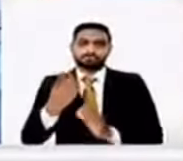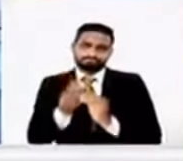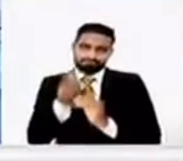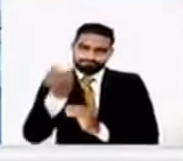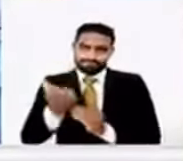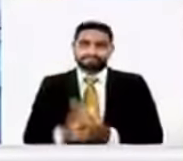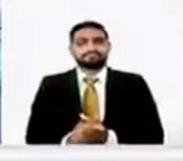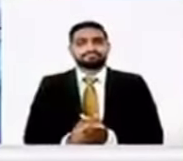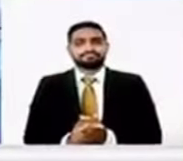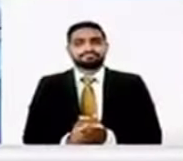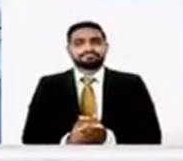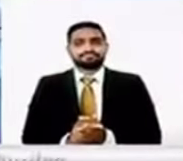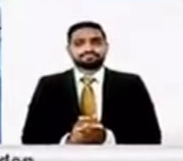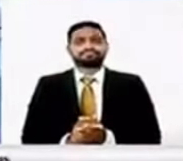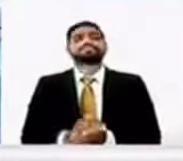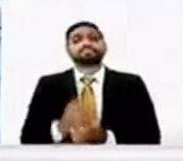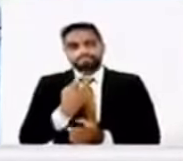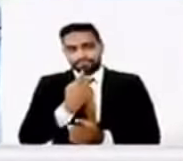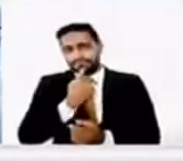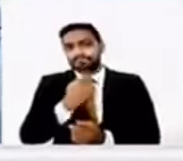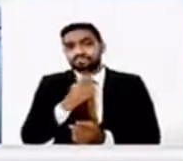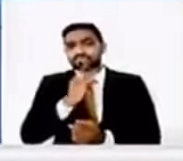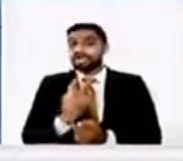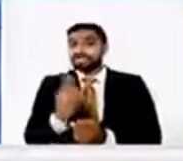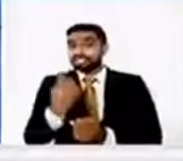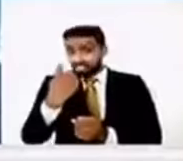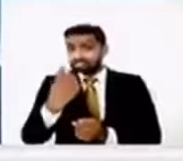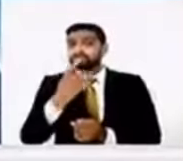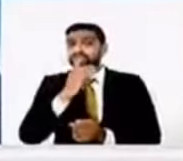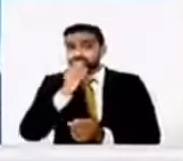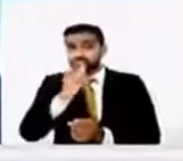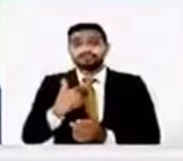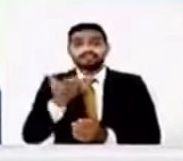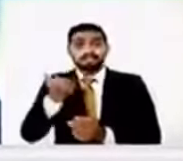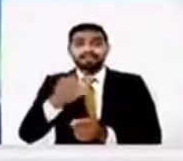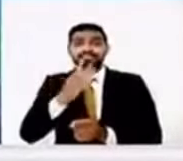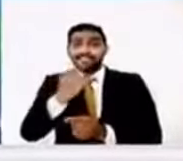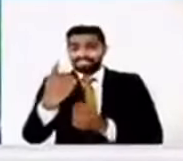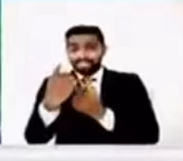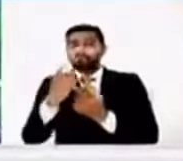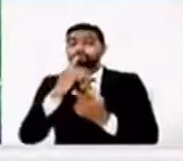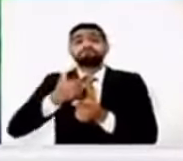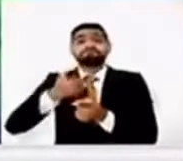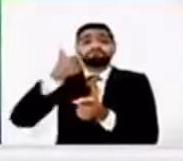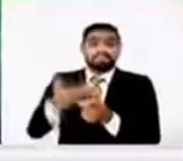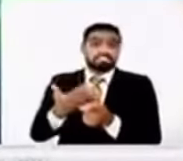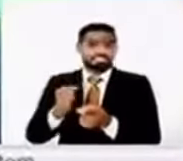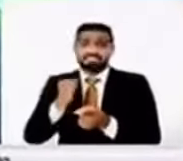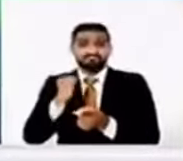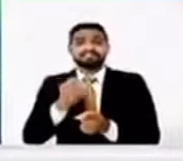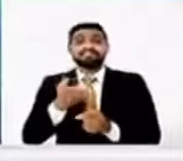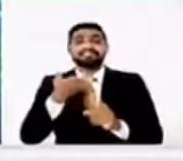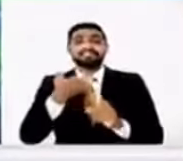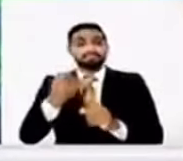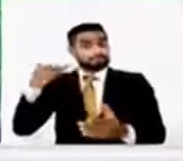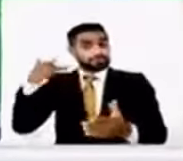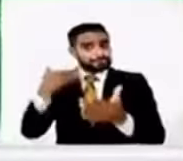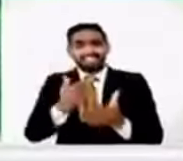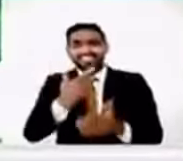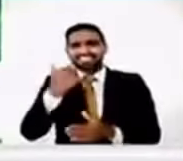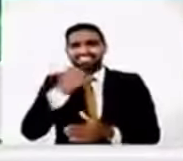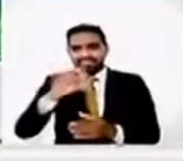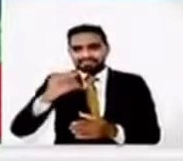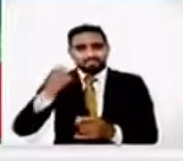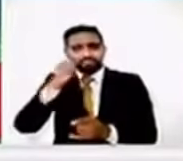1,000 rupees is the key figure. I mean, that's the magical figure. They were agitating this, and the estate trade